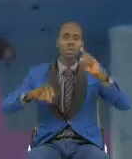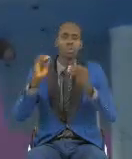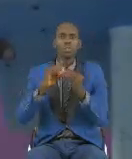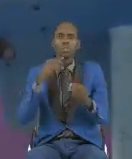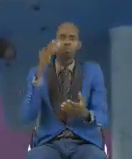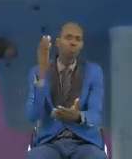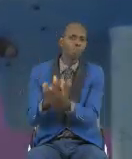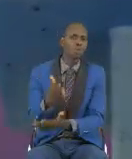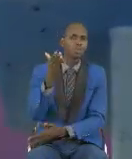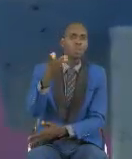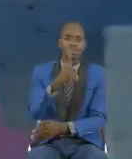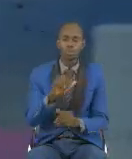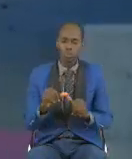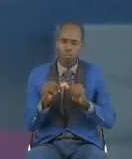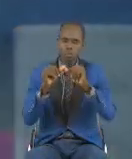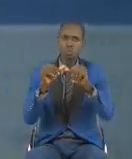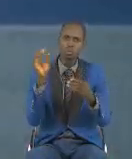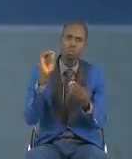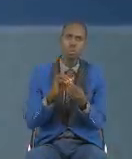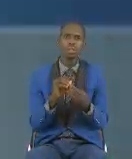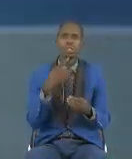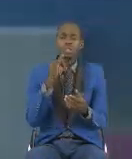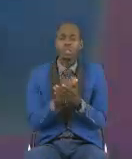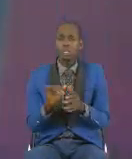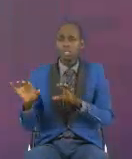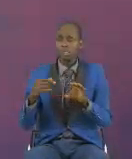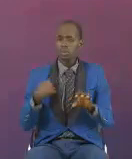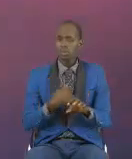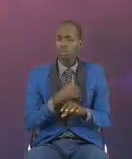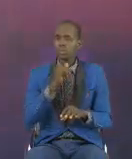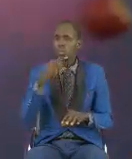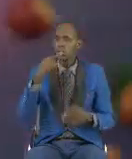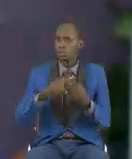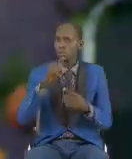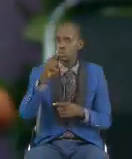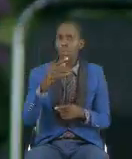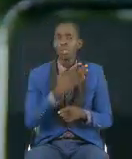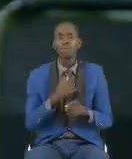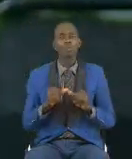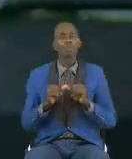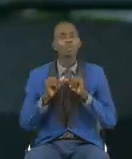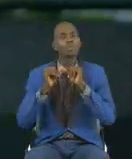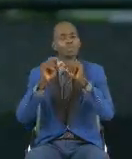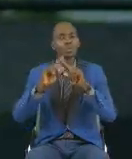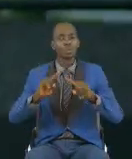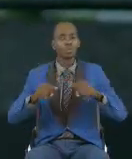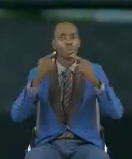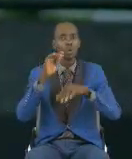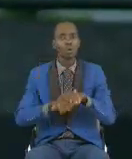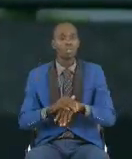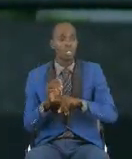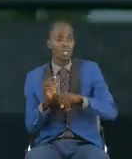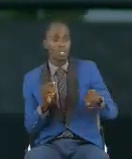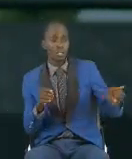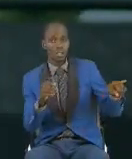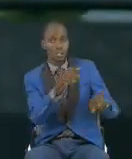you move further. If they say, didn't we tell you, and then you keep on going on, they'll be tired before